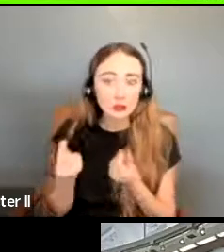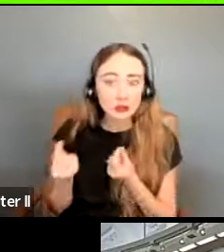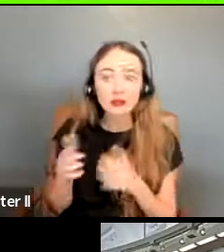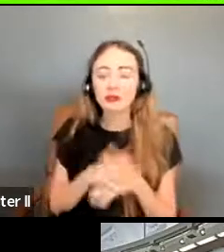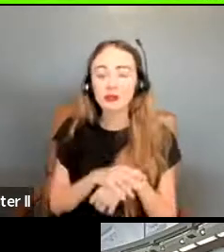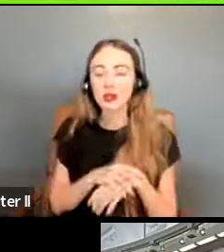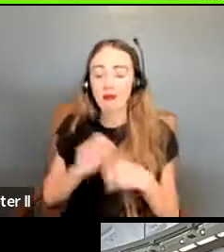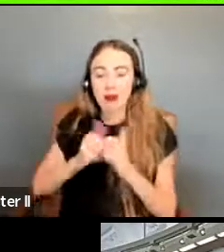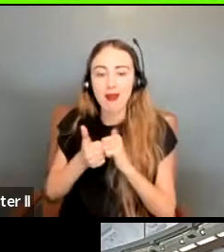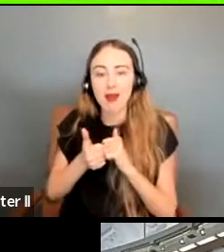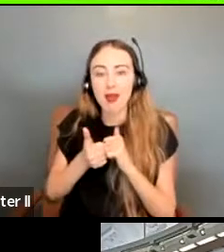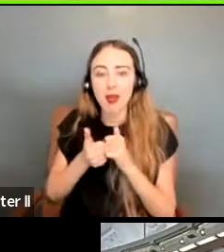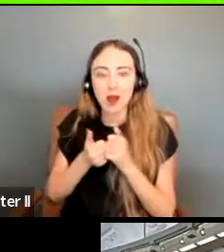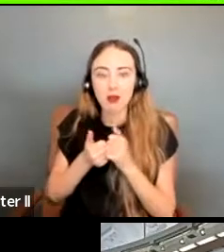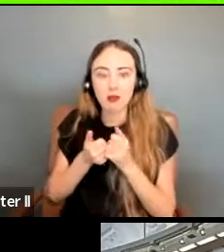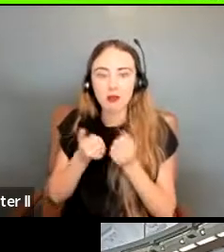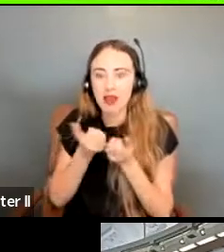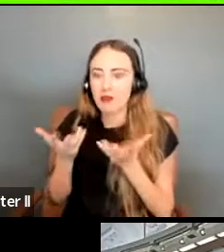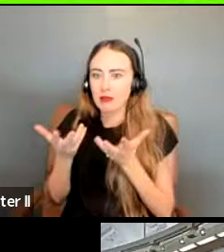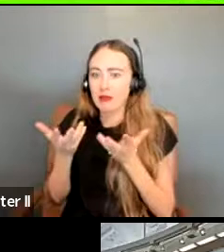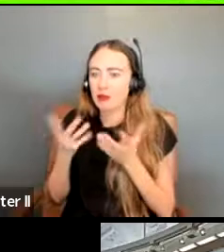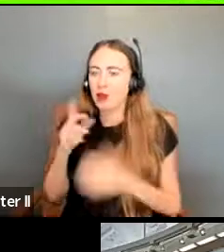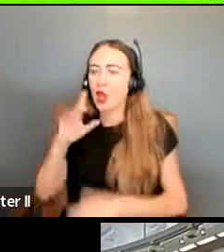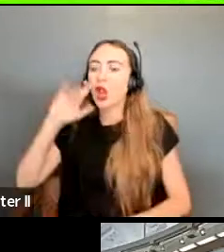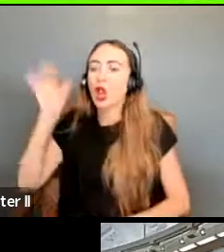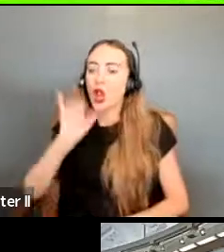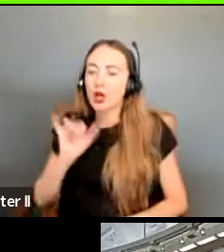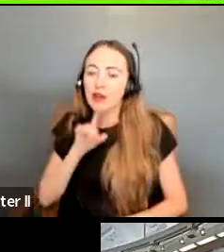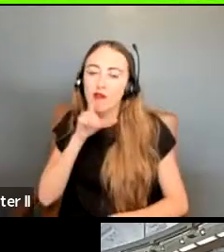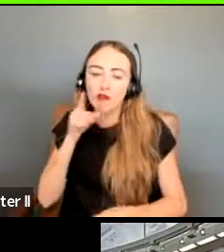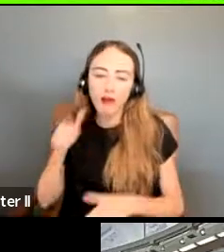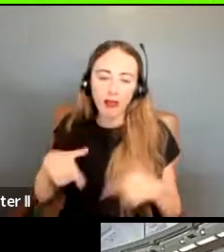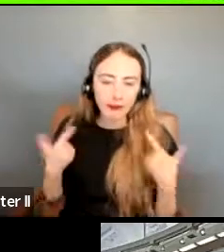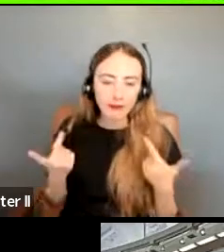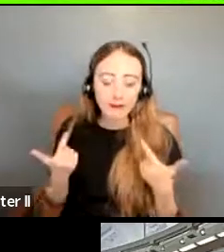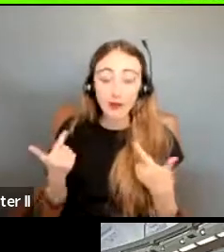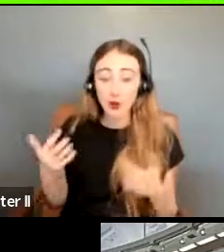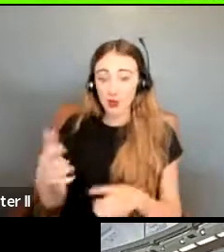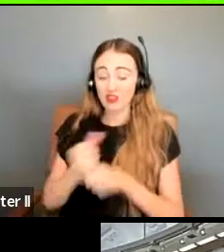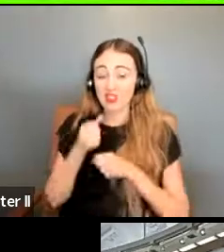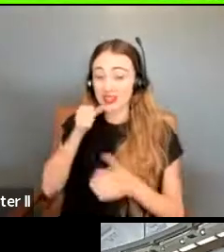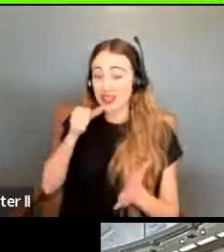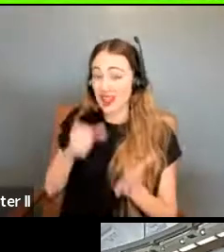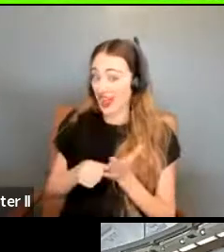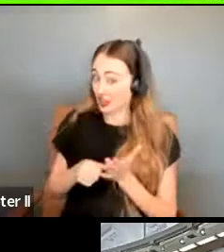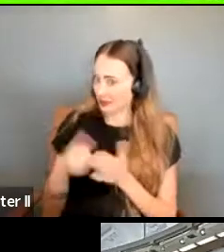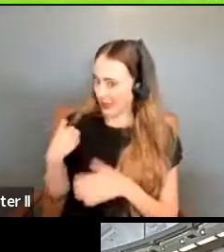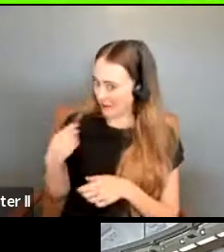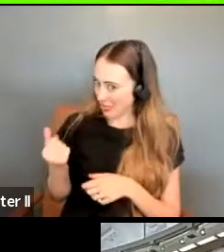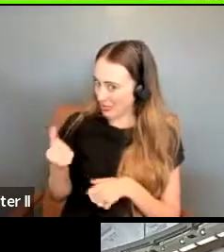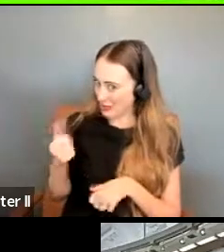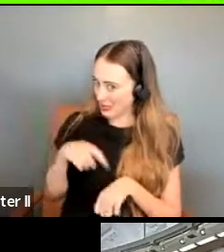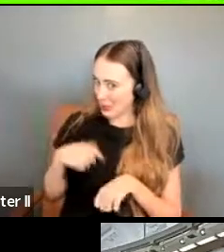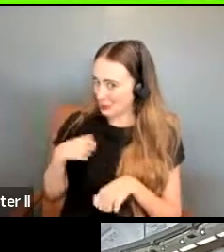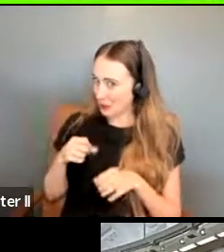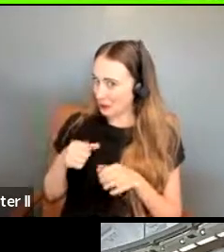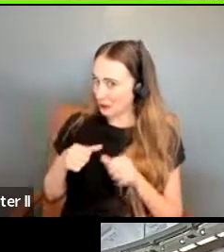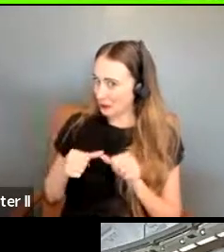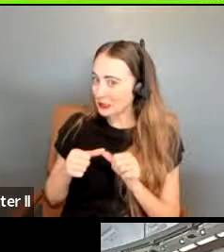then how does all of this play out in practice. We received a letter, because I have a little bit of time, so I'm going to keep going.